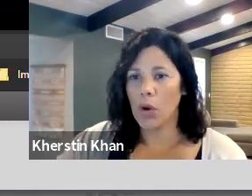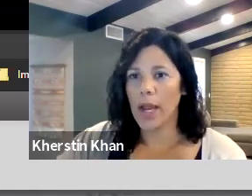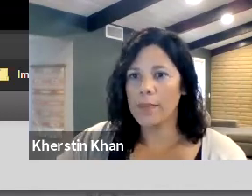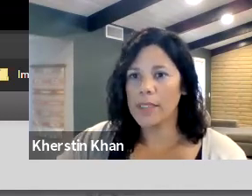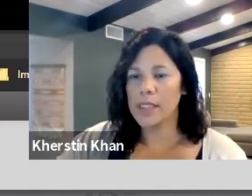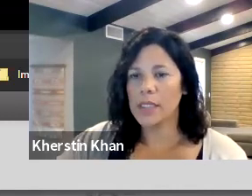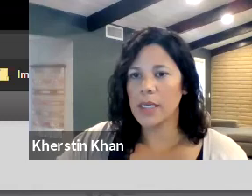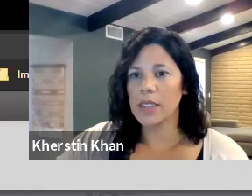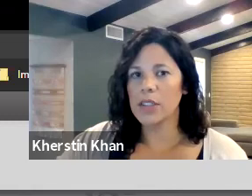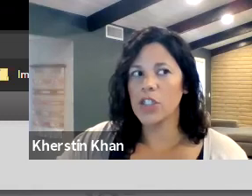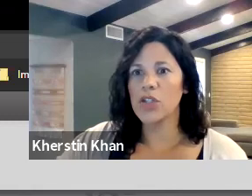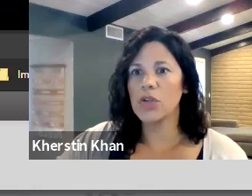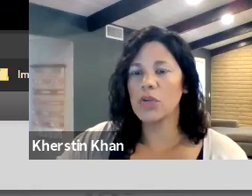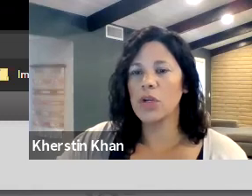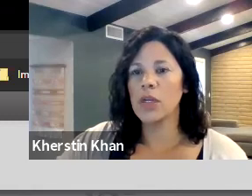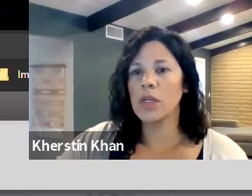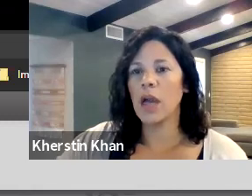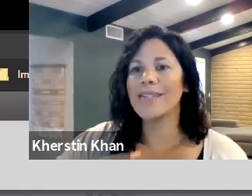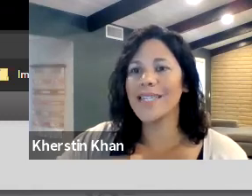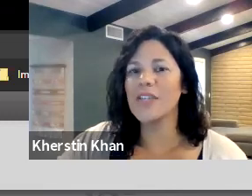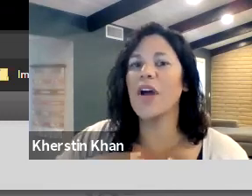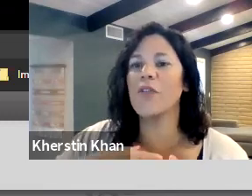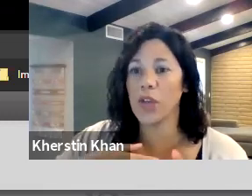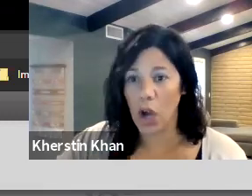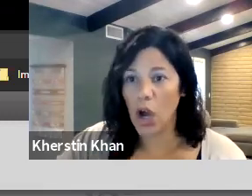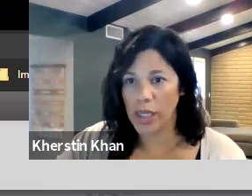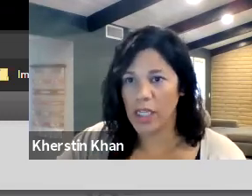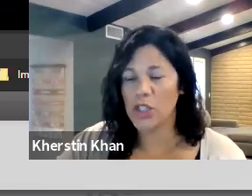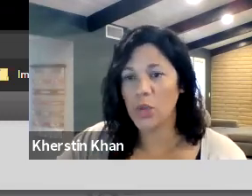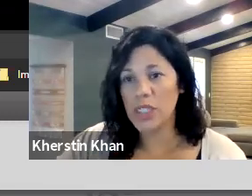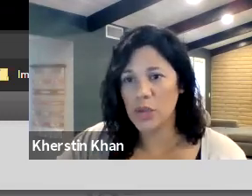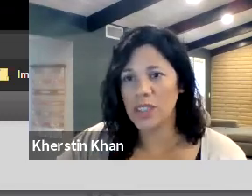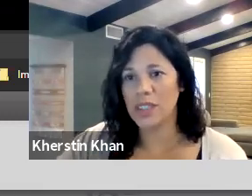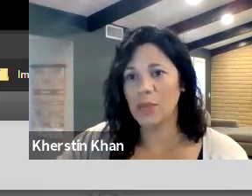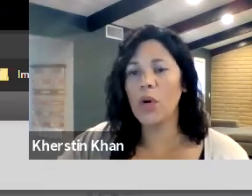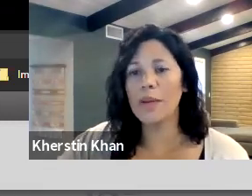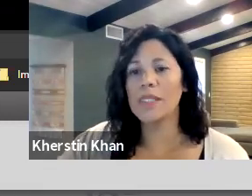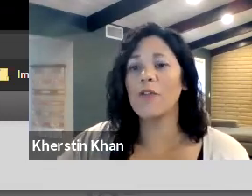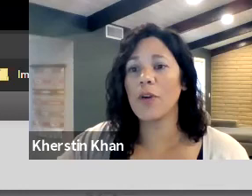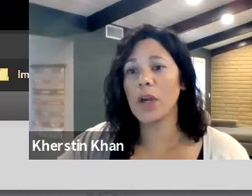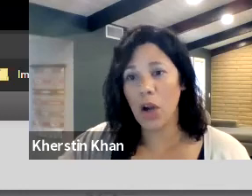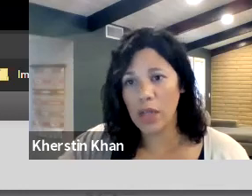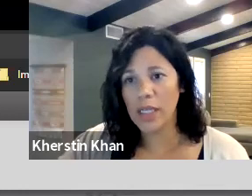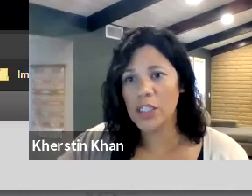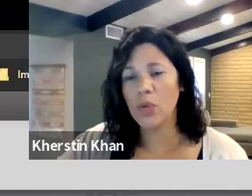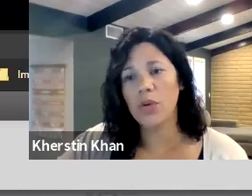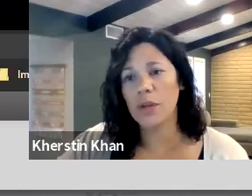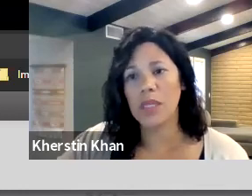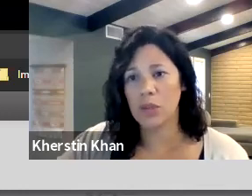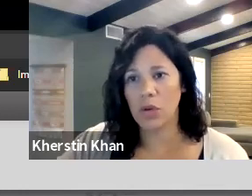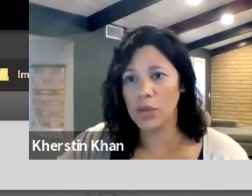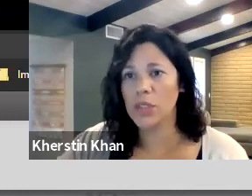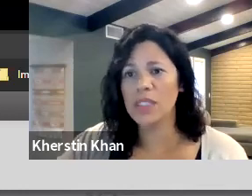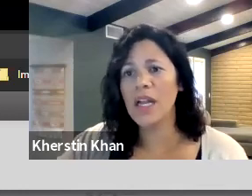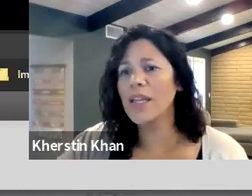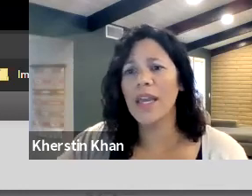help programs to identify for the college the resources that programs need from the college in order to